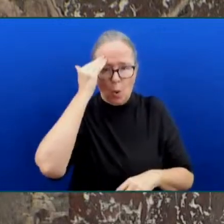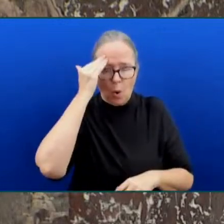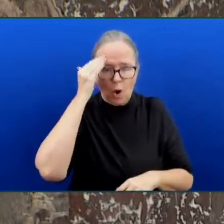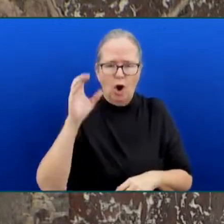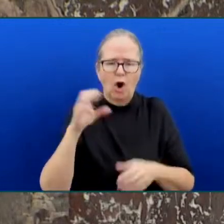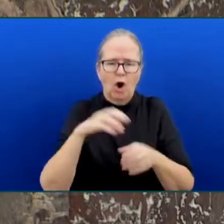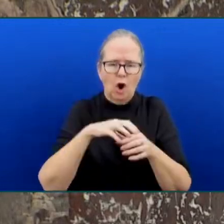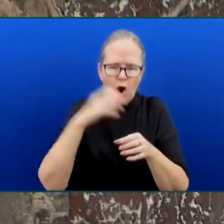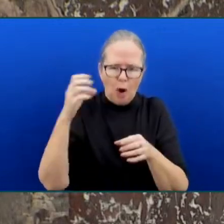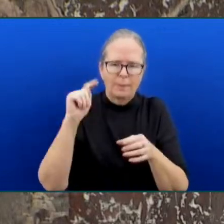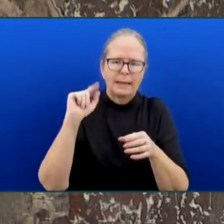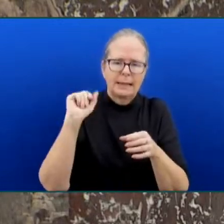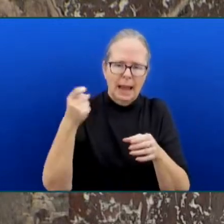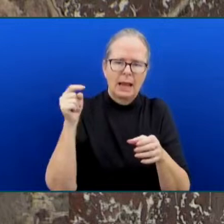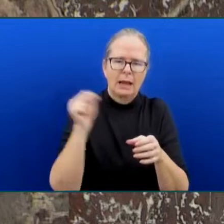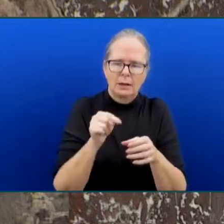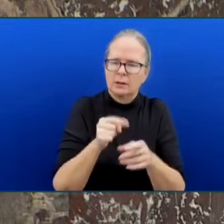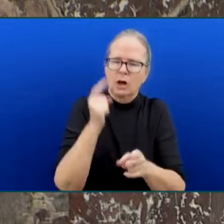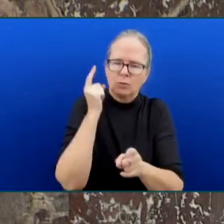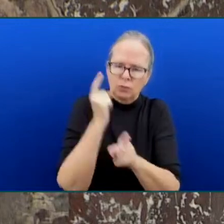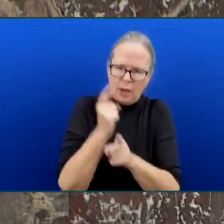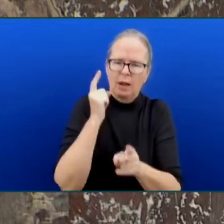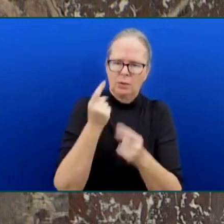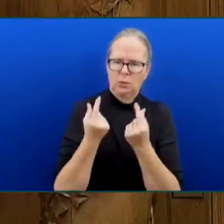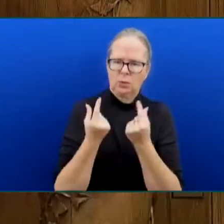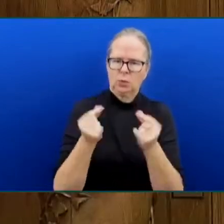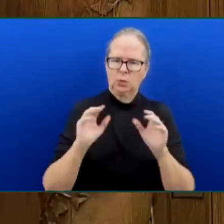He's just lost the courage of his convictions.